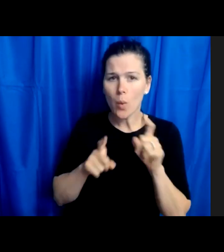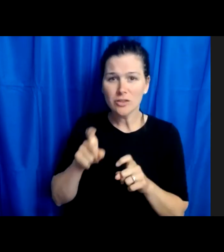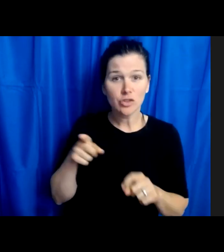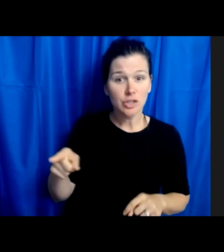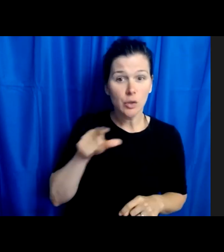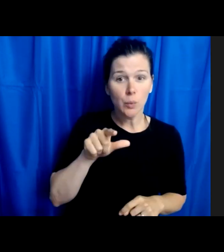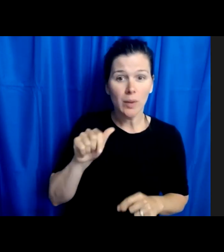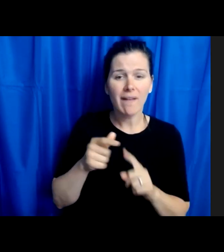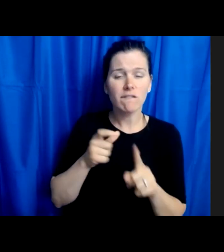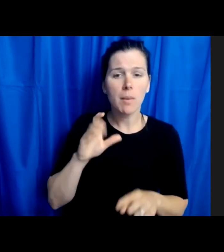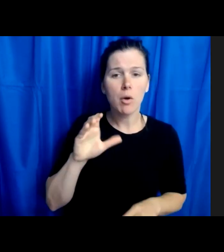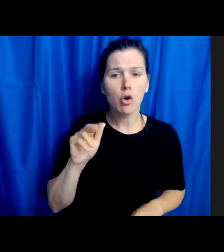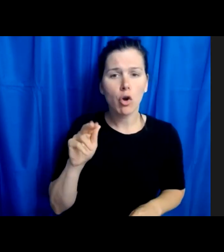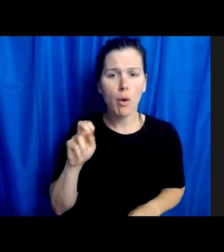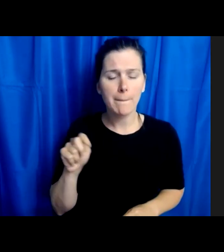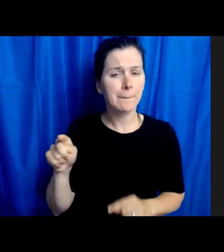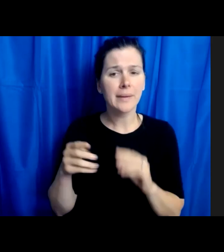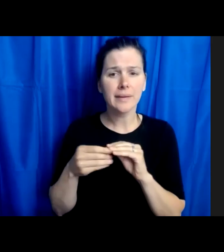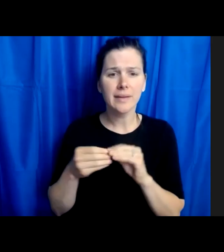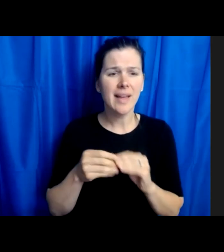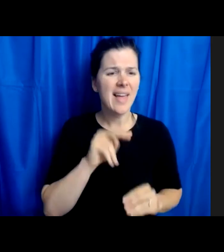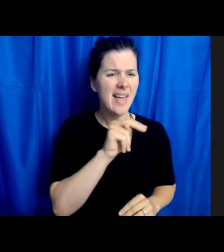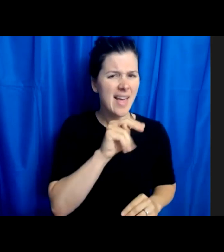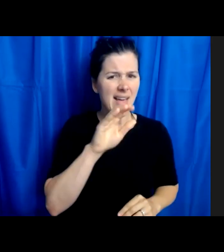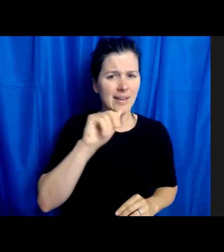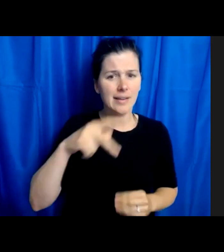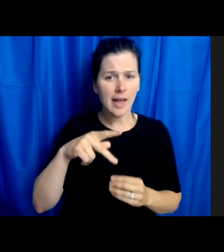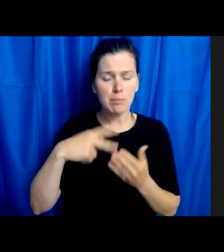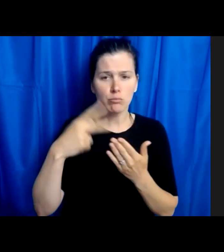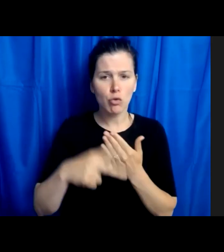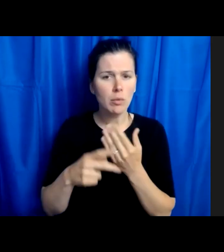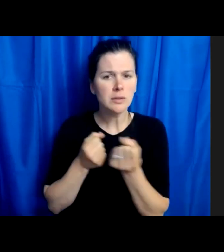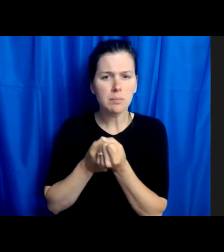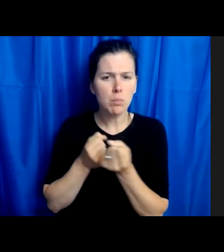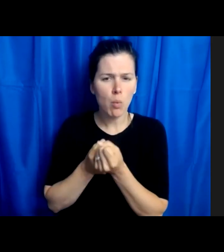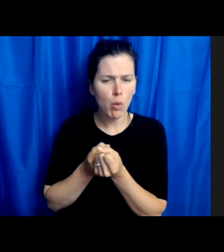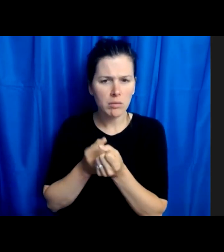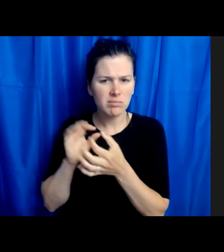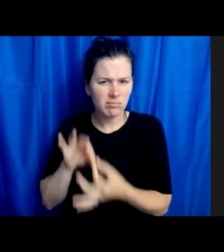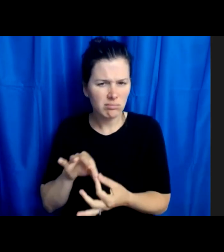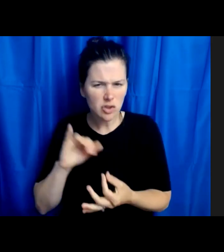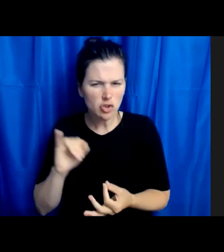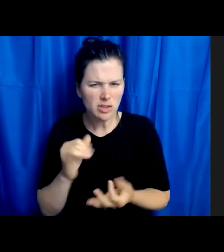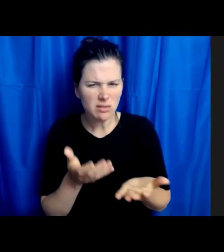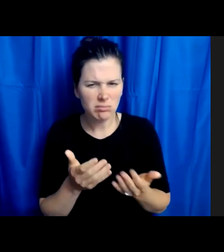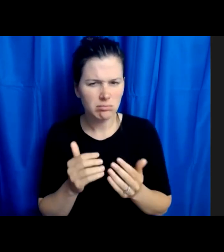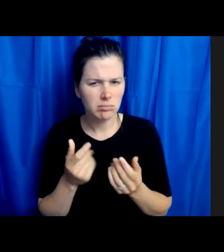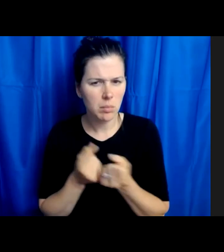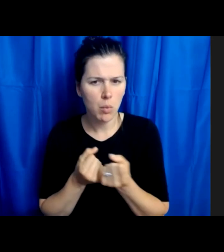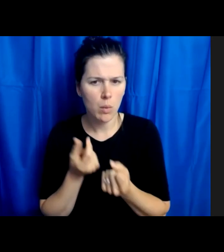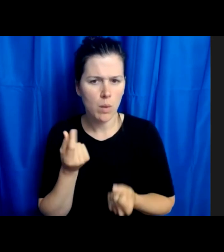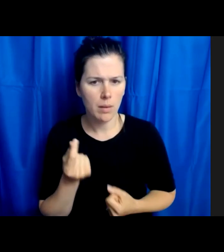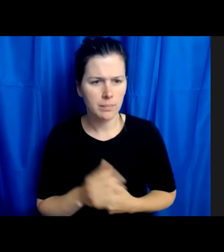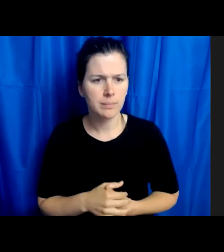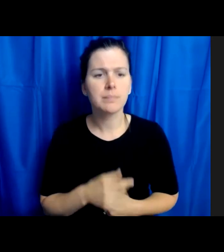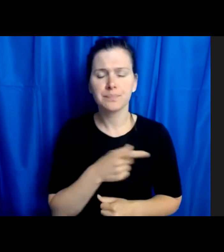Ms. Carmen. She says, what does the NCAP program support via insurance? It doesn't cover, you have